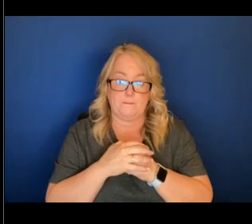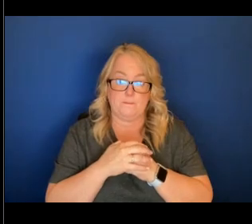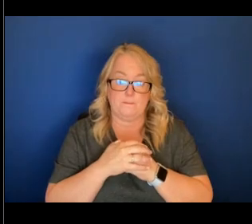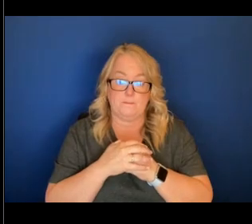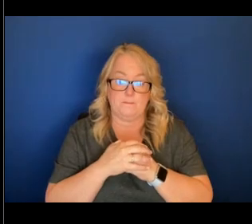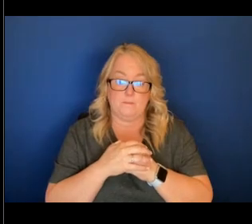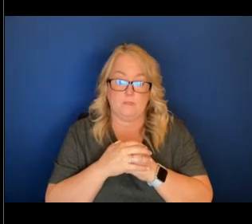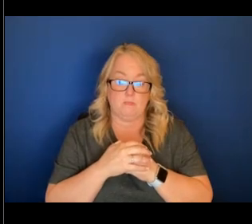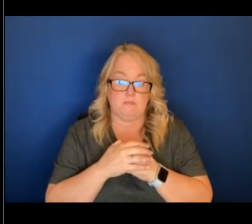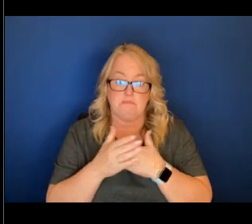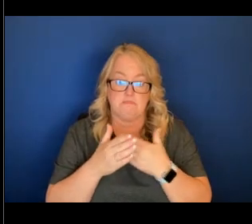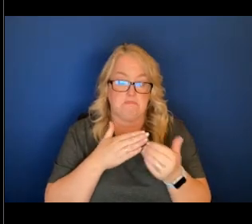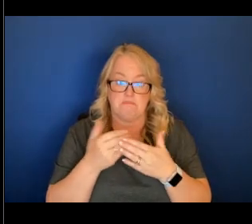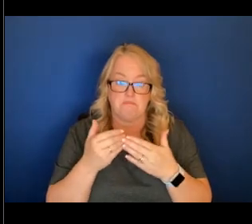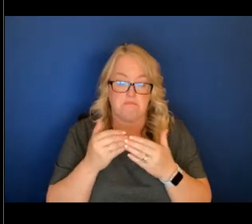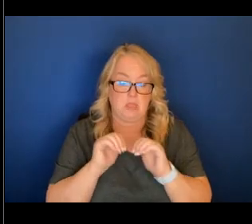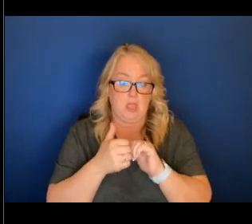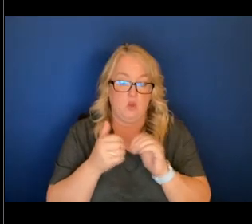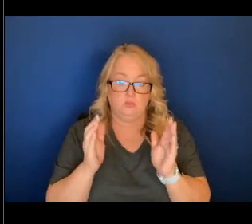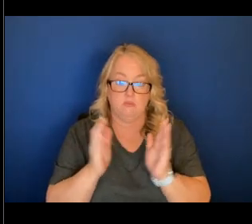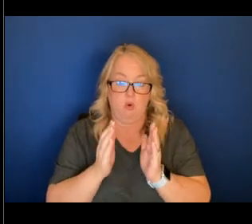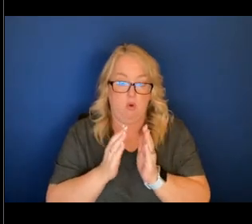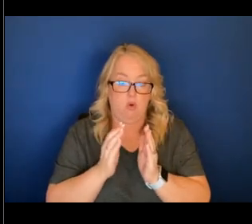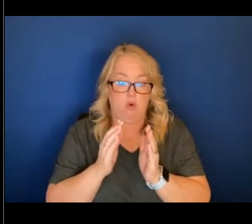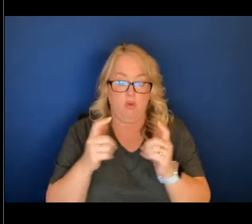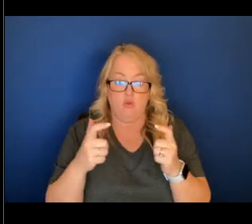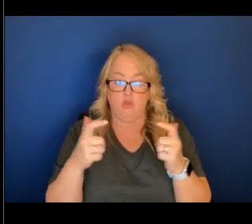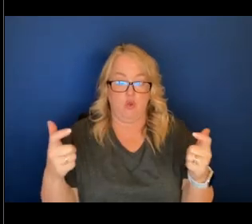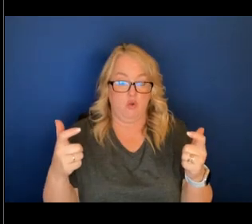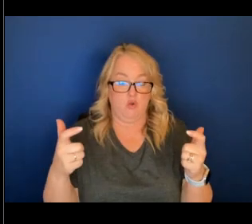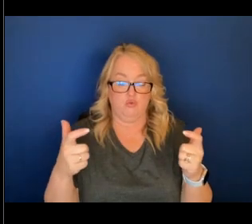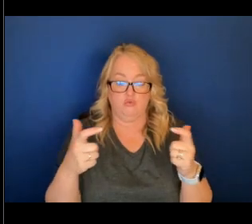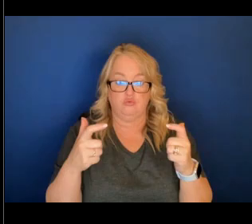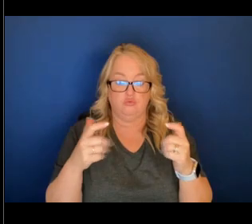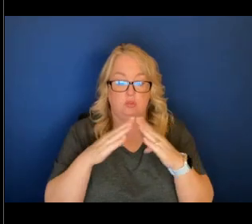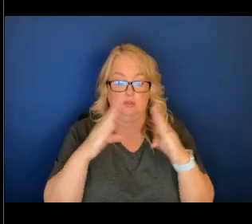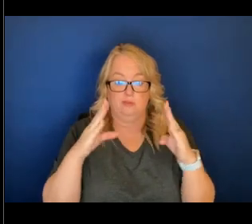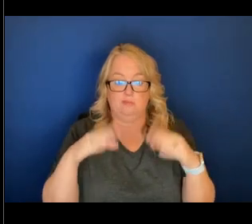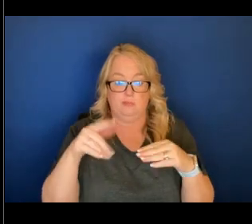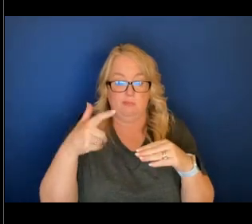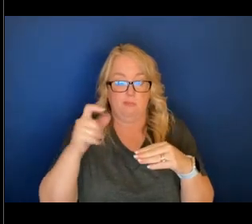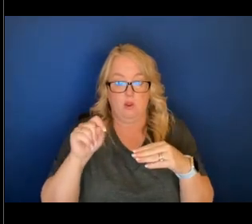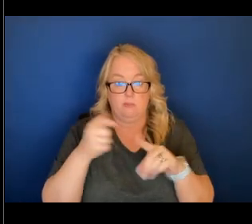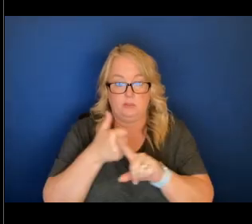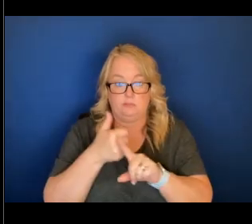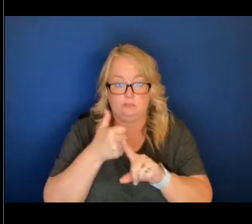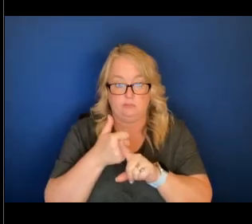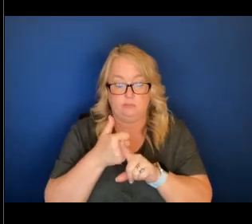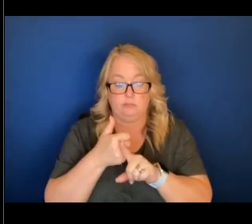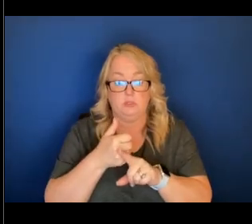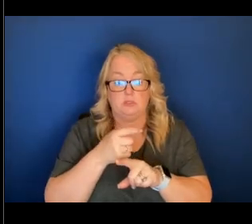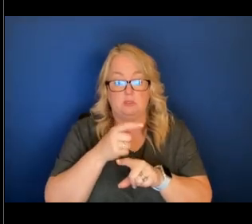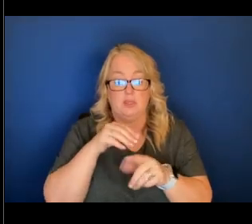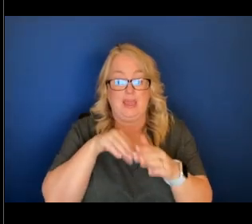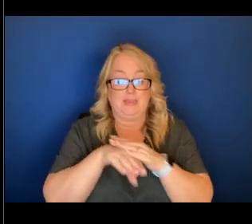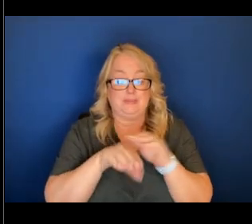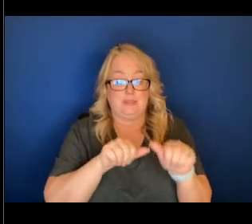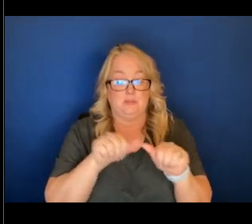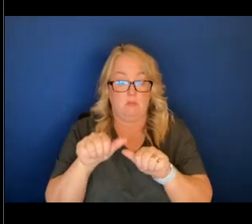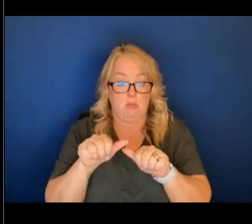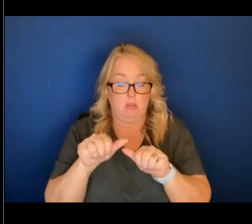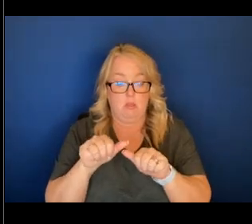No matter how small or large the dwelling unit is, an accessible route must be